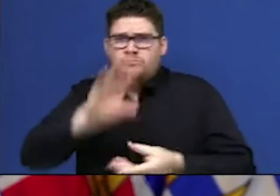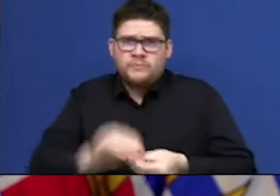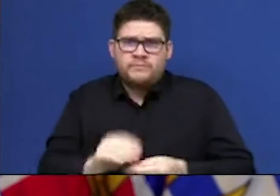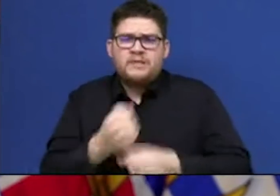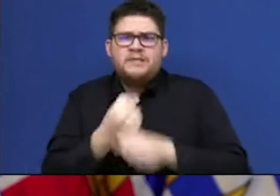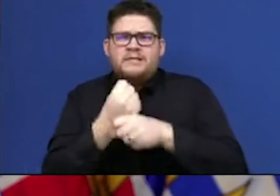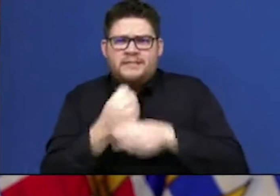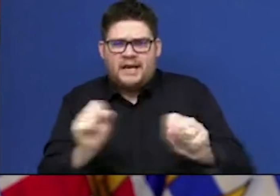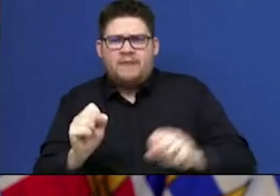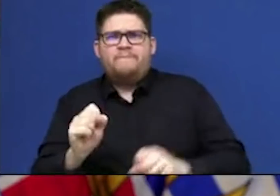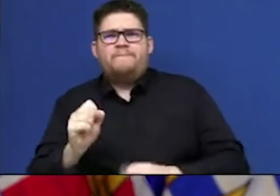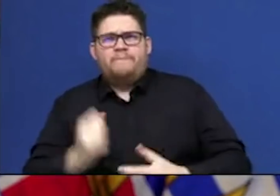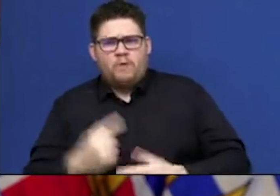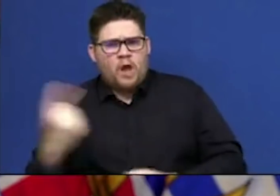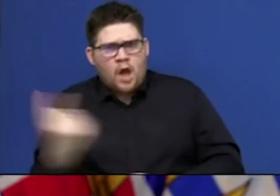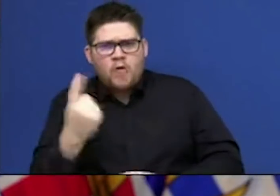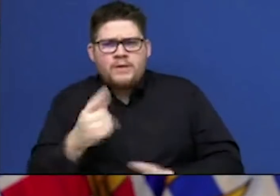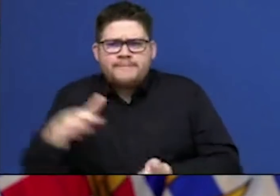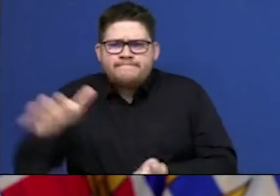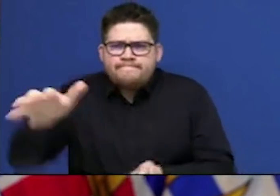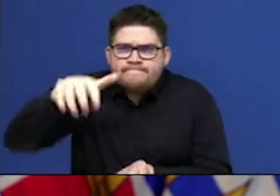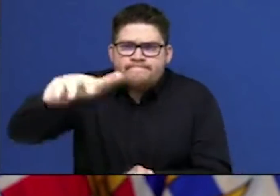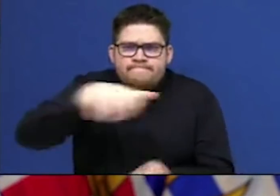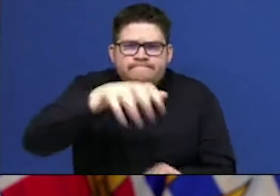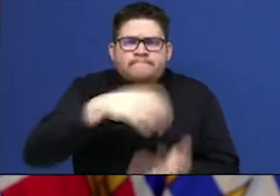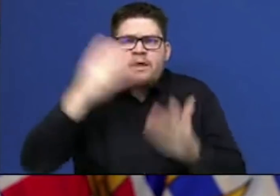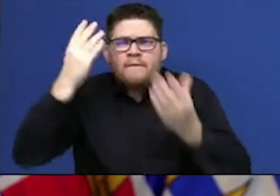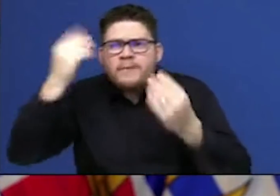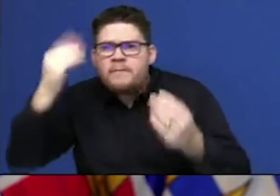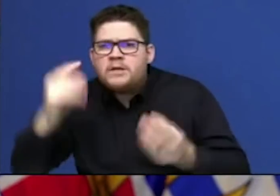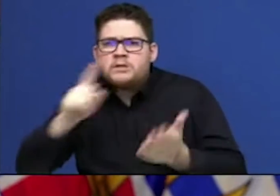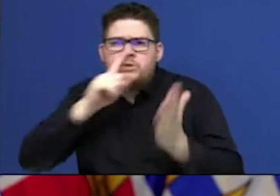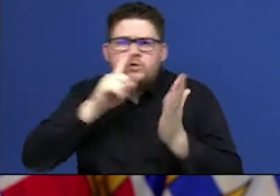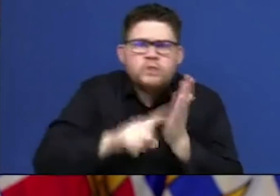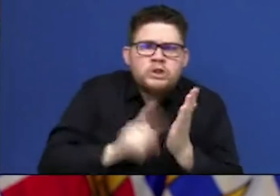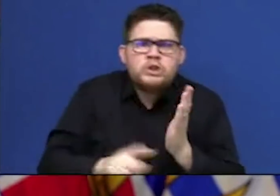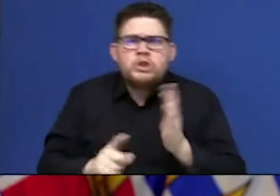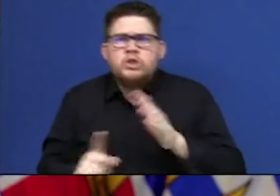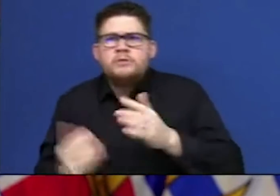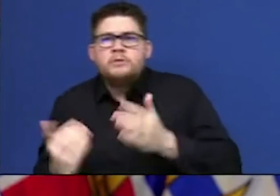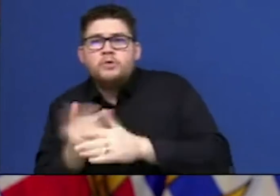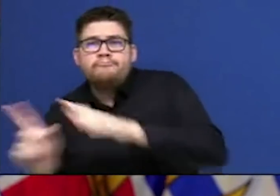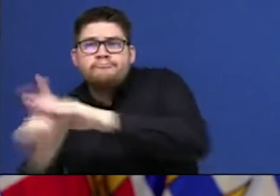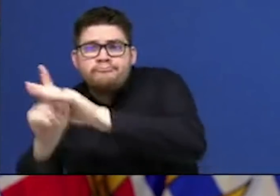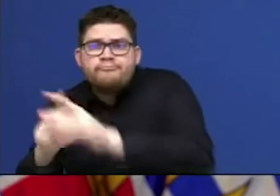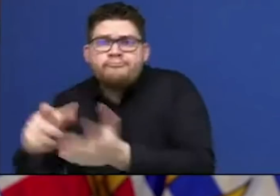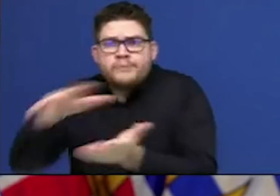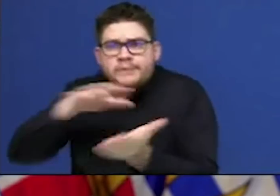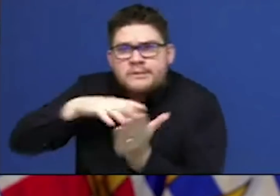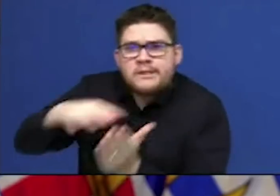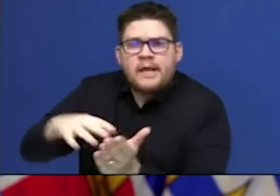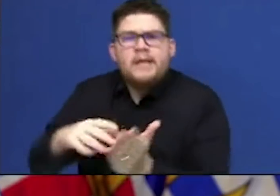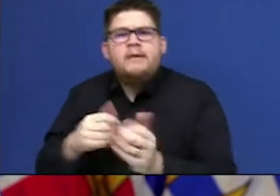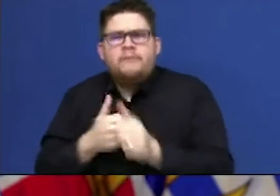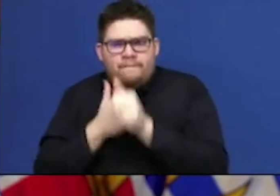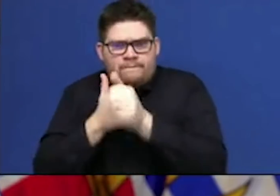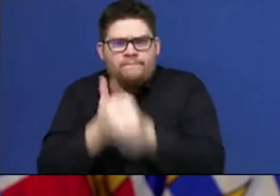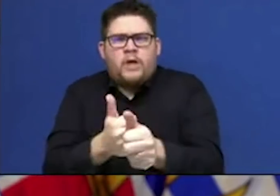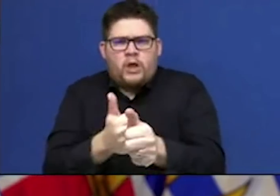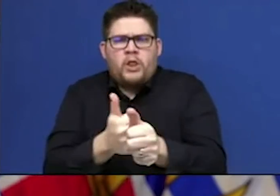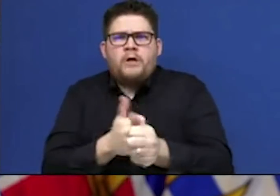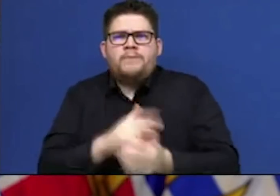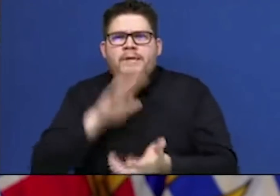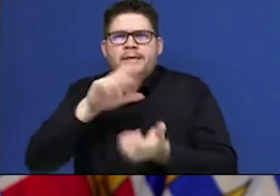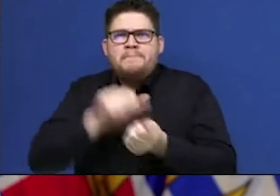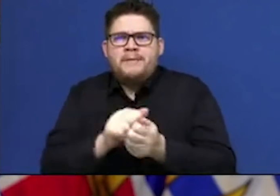the country. And the regulator and Health Canada are involved internationally to understand safety of vaccines around